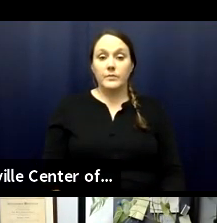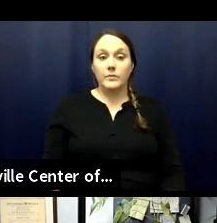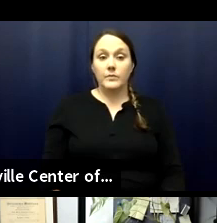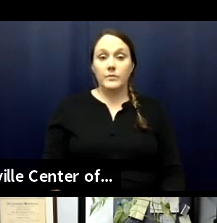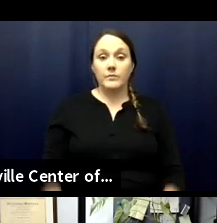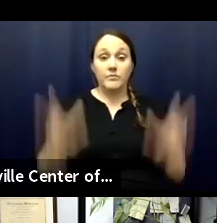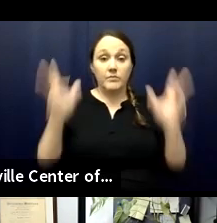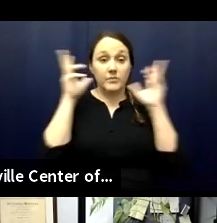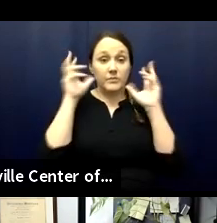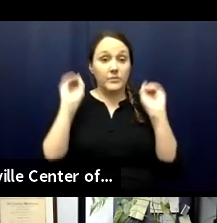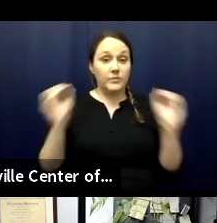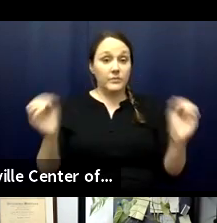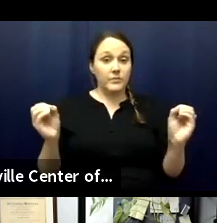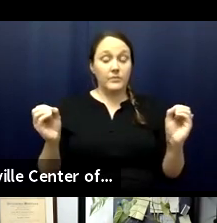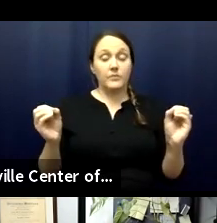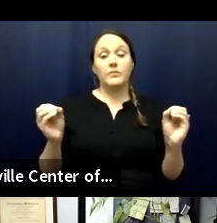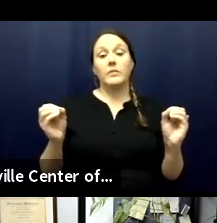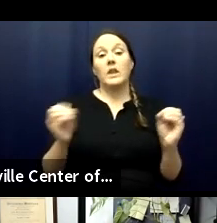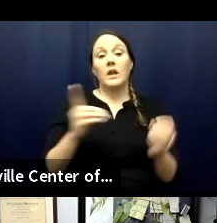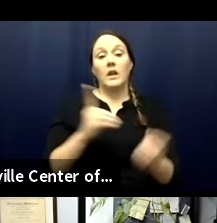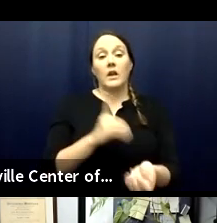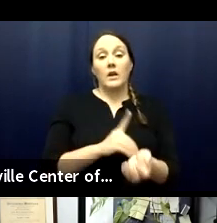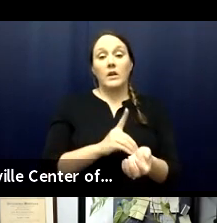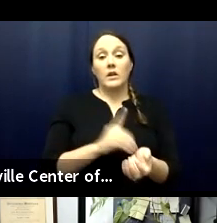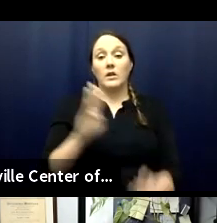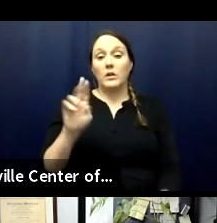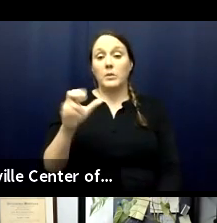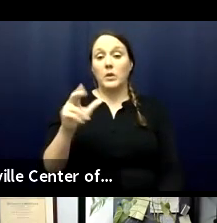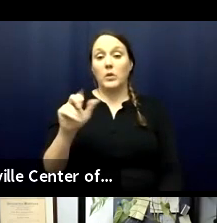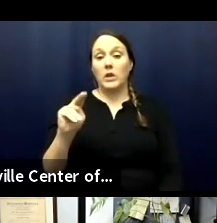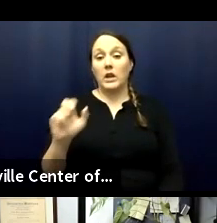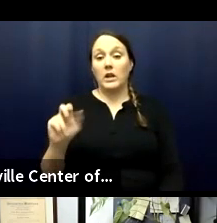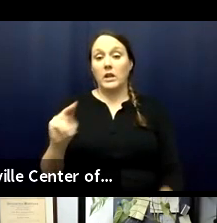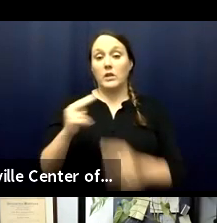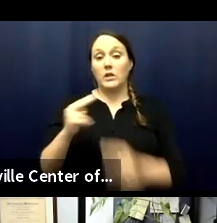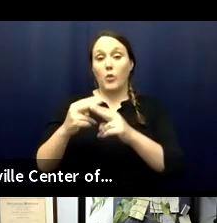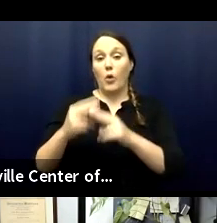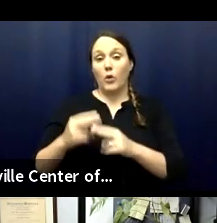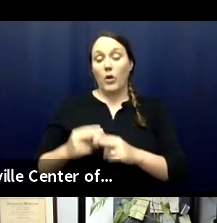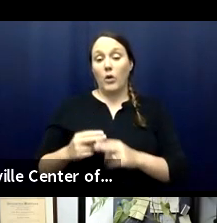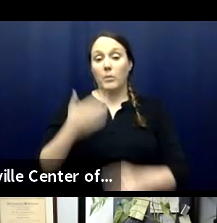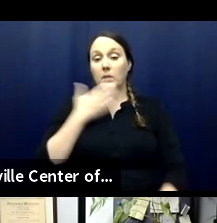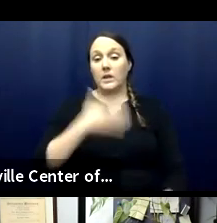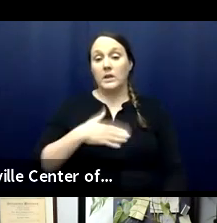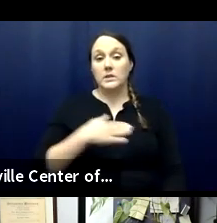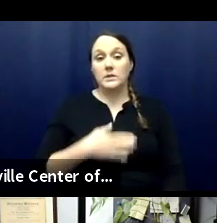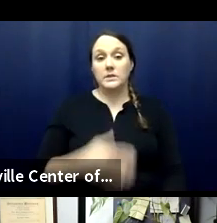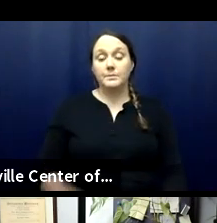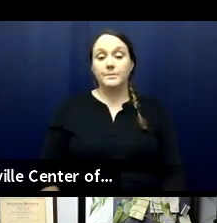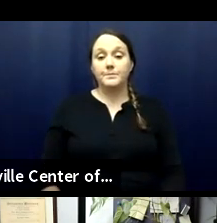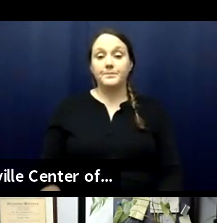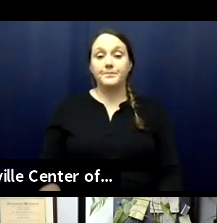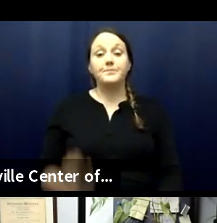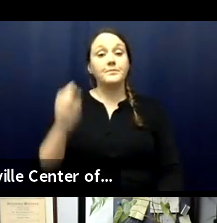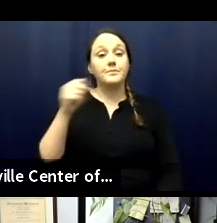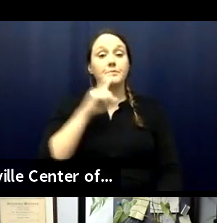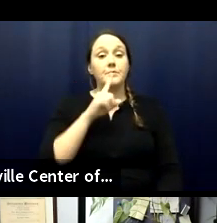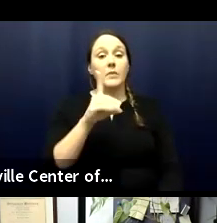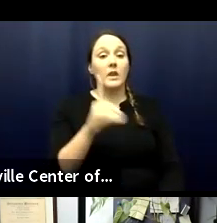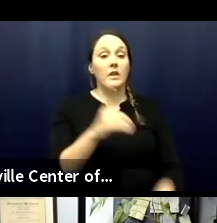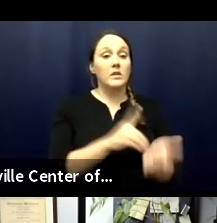Hearing none, Dr. Buchanan, would you give us a roll call on that, please? Sure. Dr.